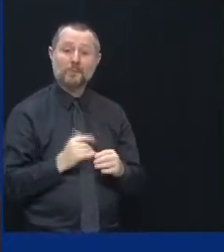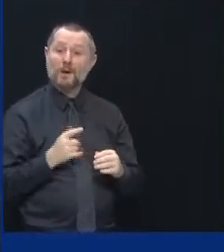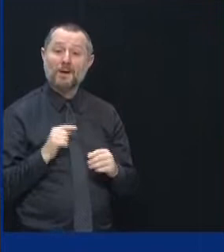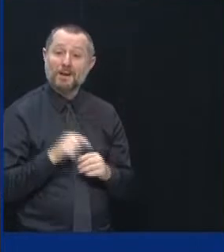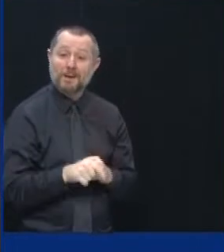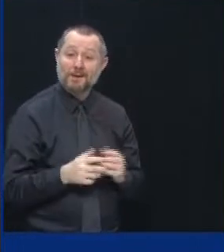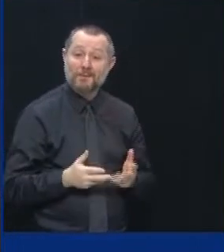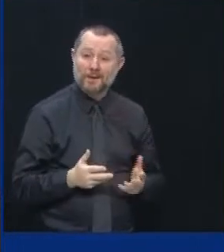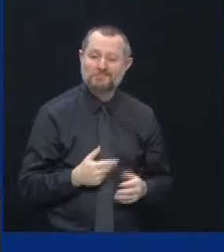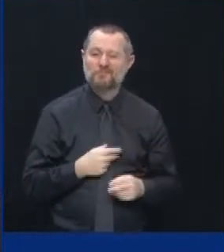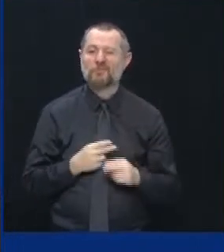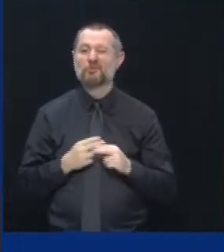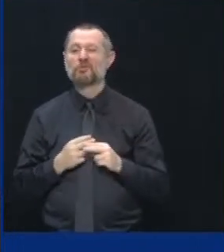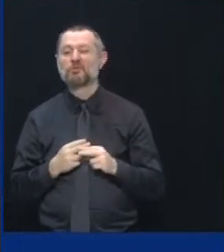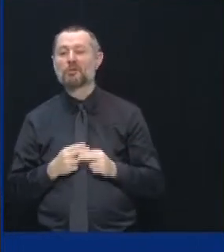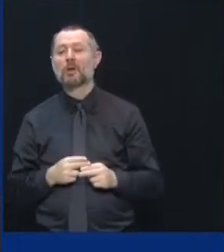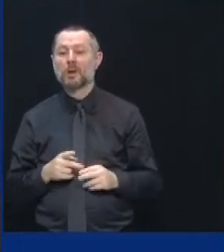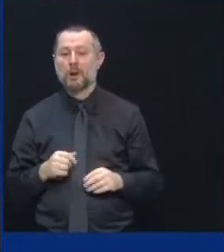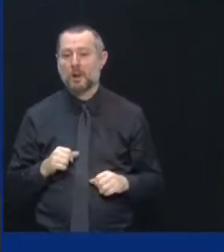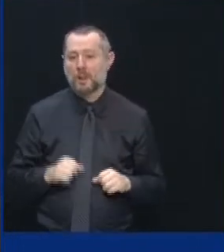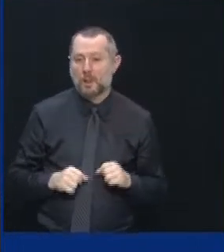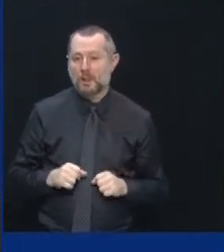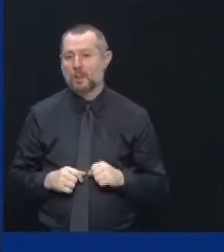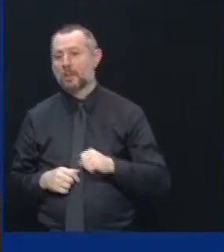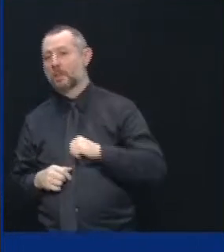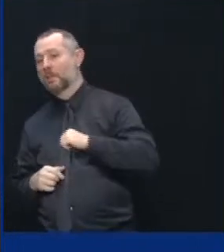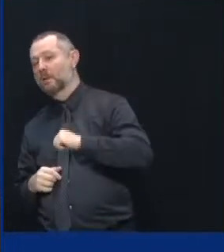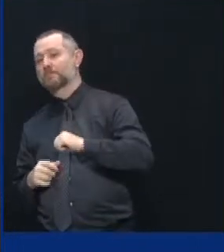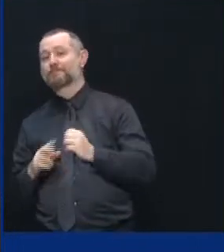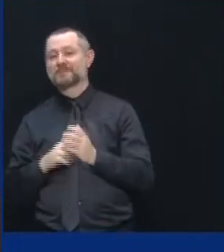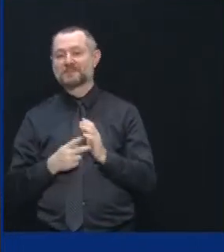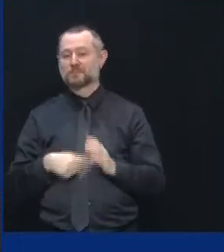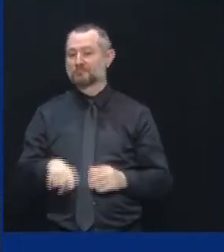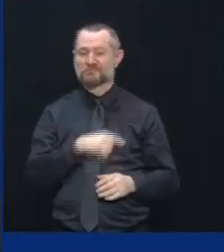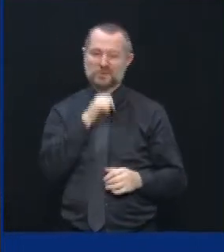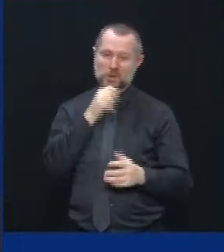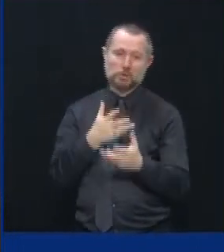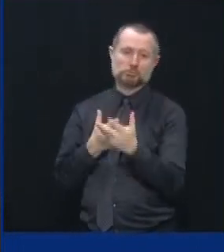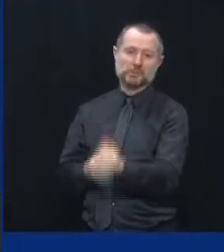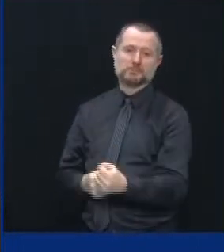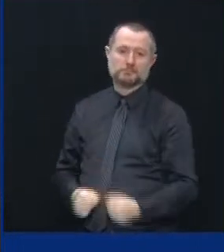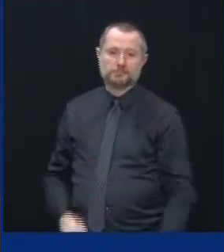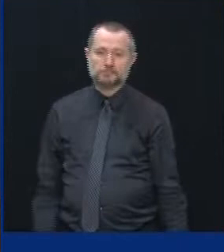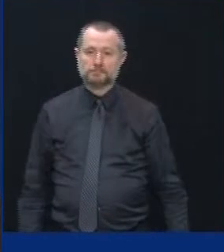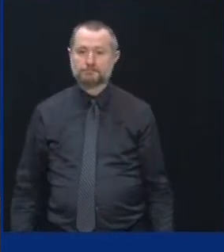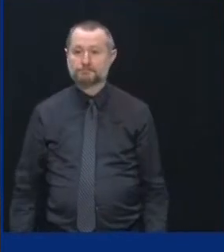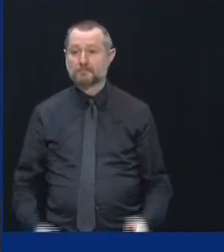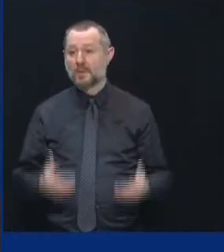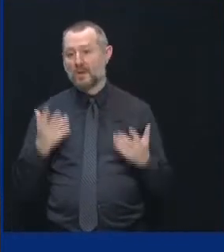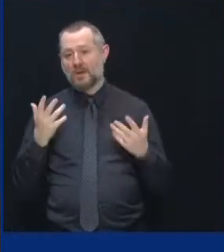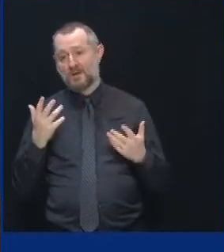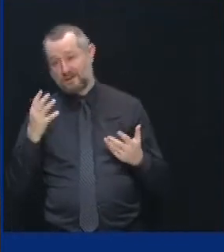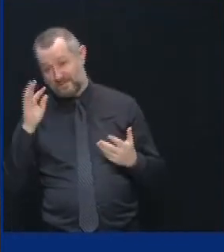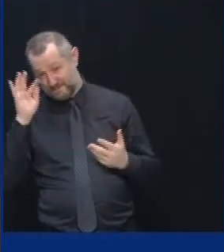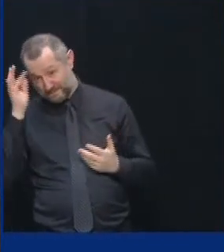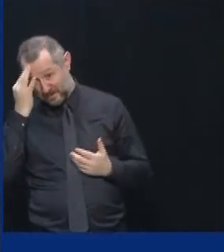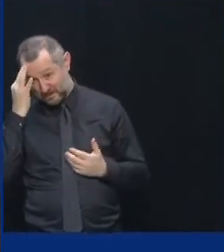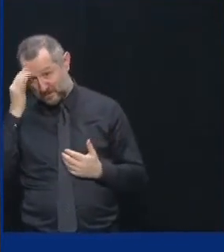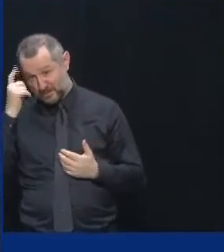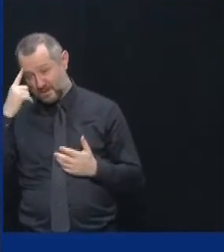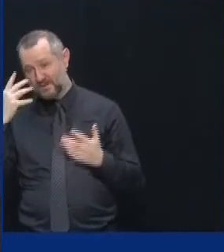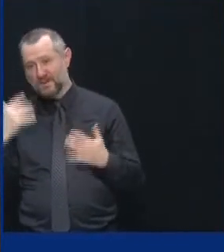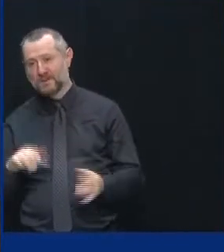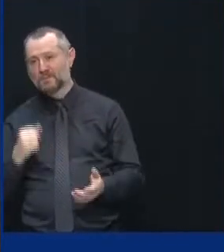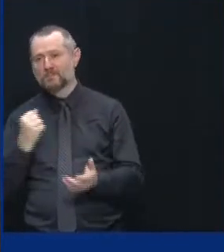call hesitancy, acceptance. It's lack of trust. It's a lack of trust. Well, the federal government approved the vaccine.